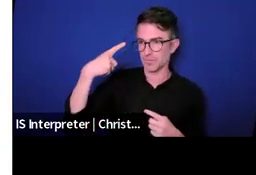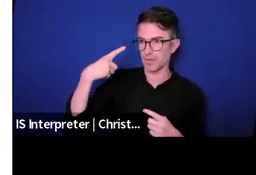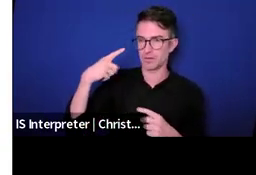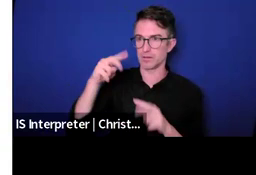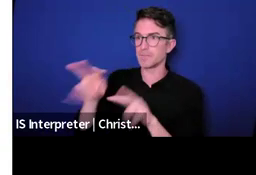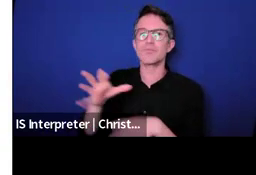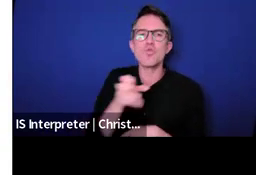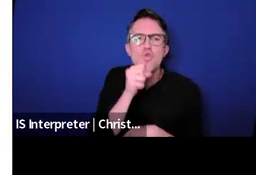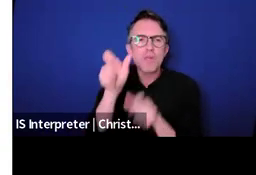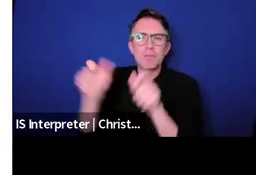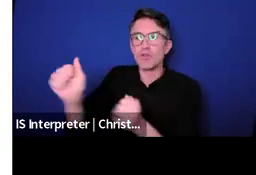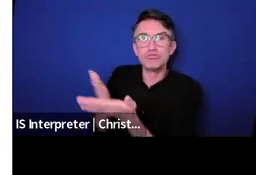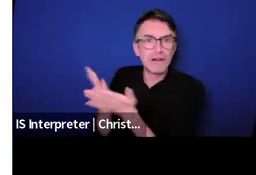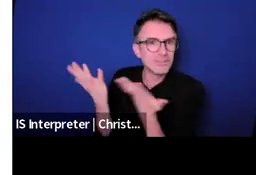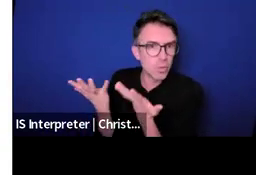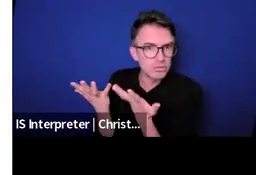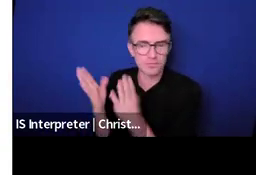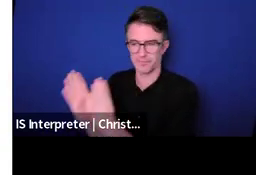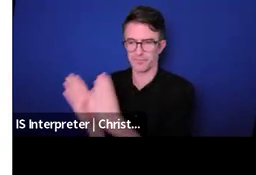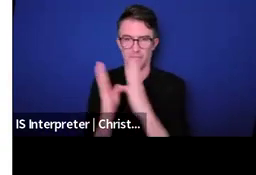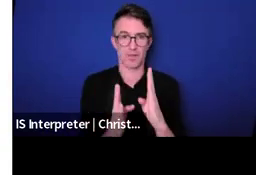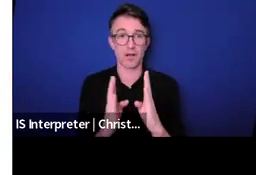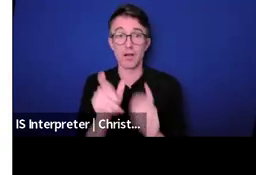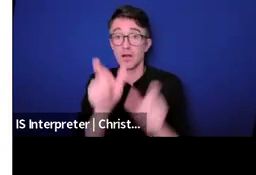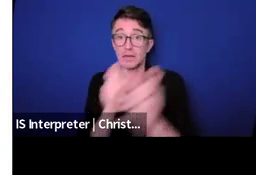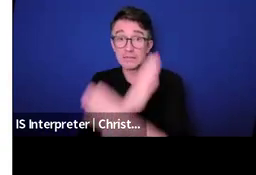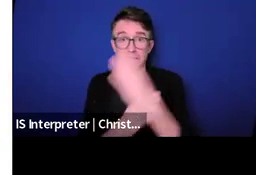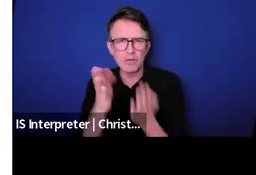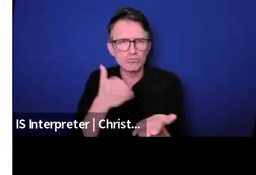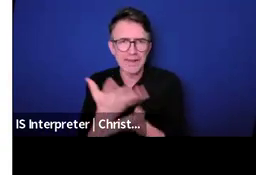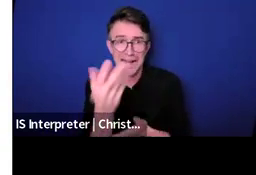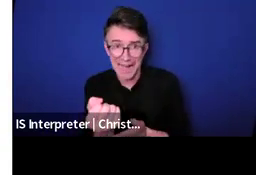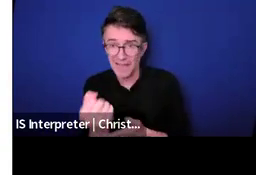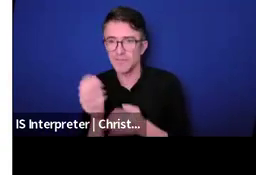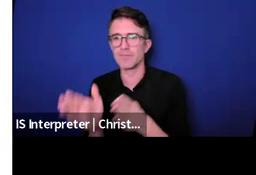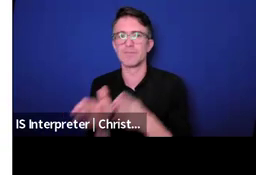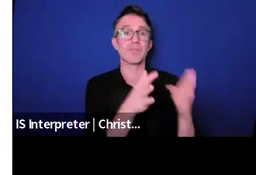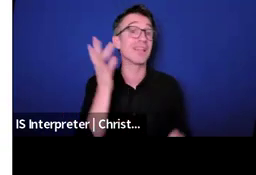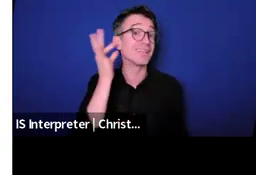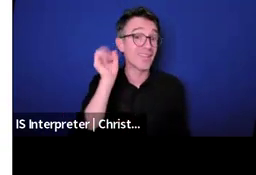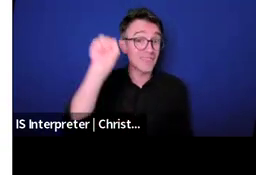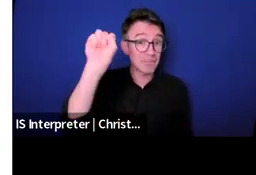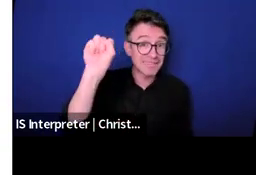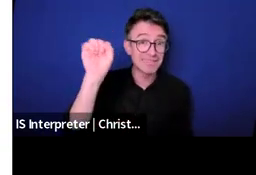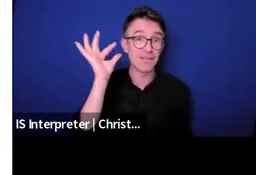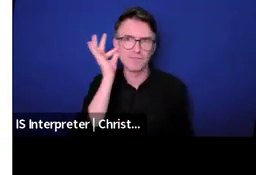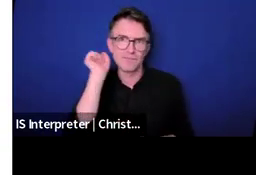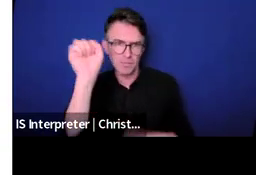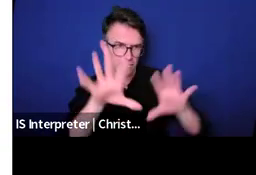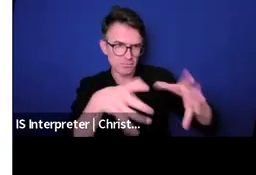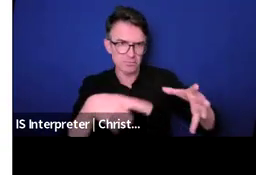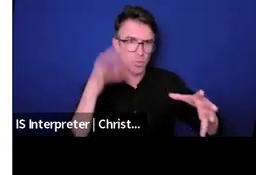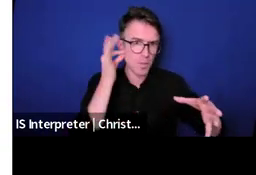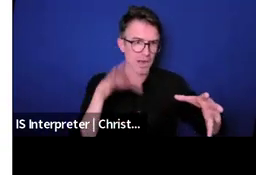feminist movements, for example. We also have employers and businesses who also have responsibilities from a social perspective, social